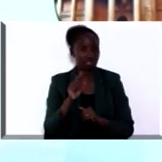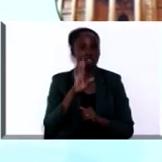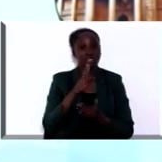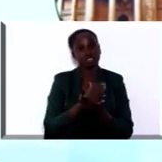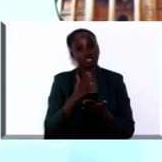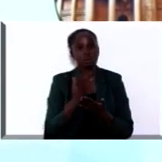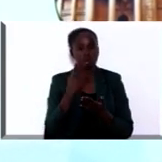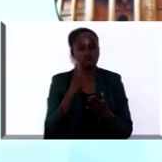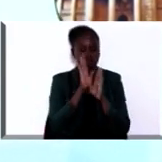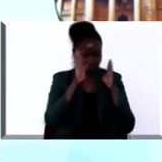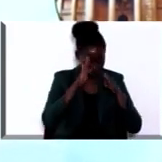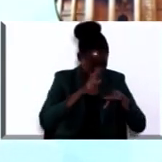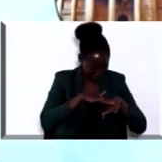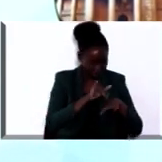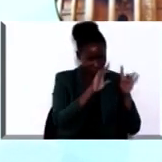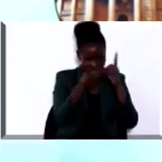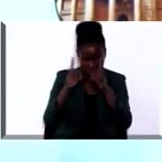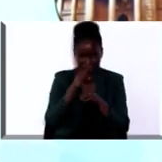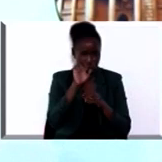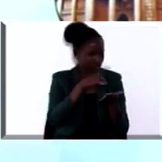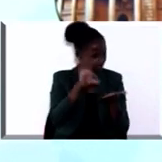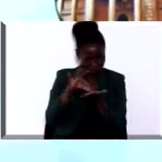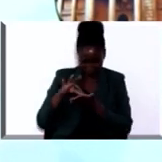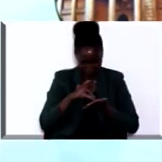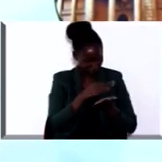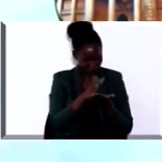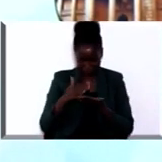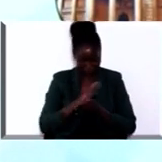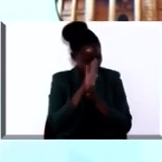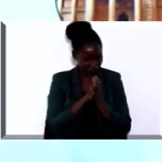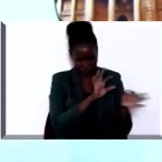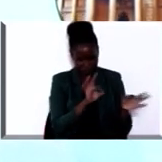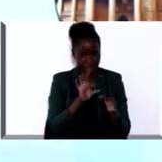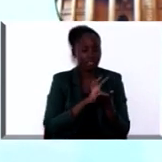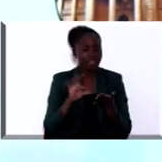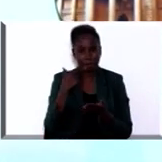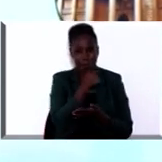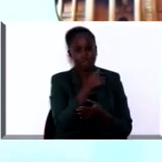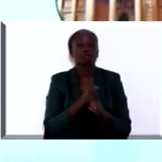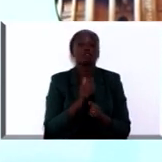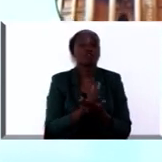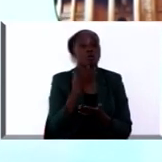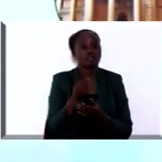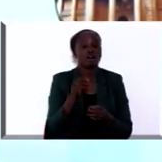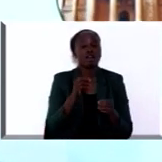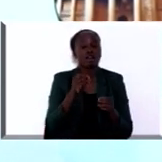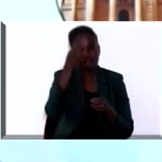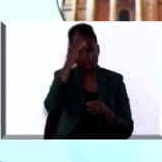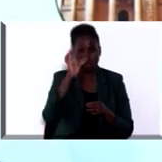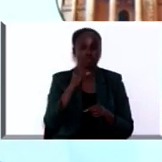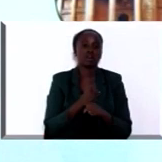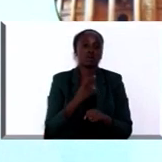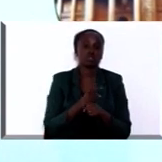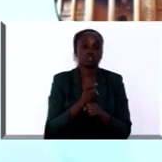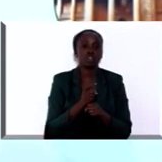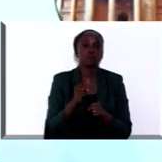specific attention to this department to clean them up so that we have better government in Gauteng province.